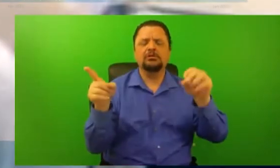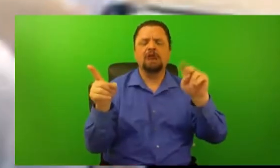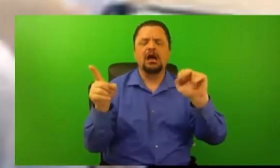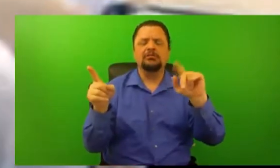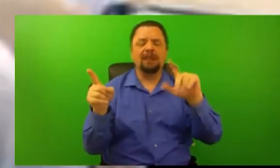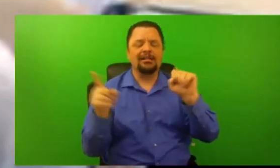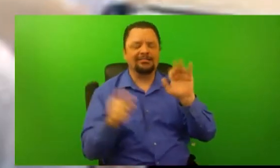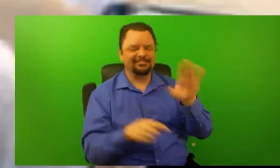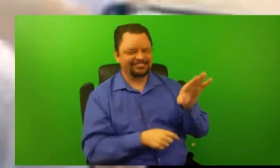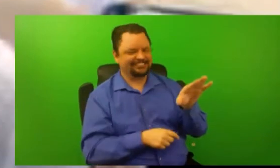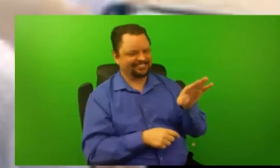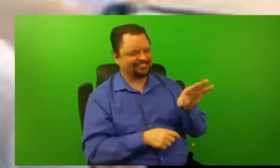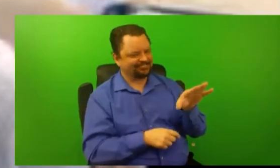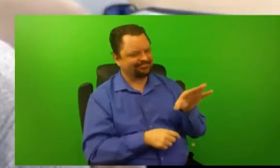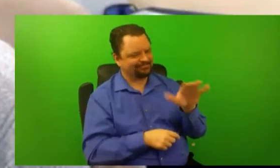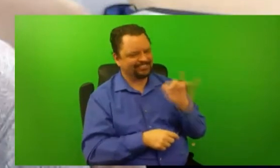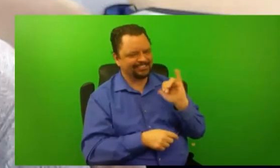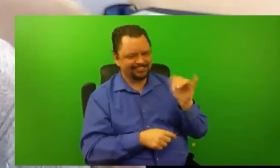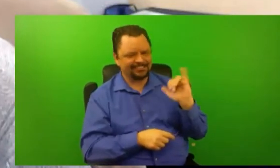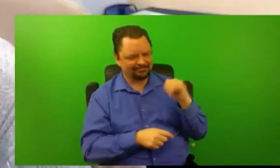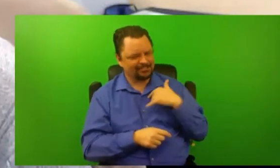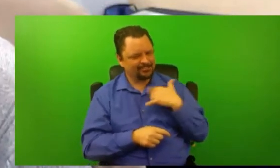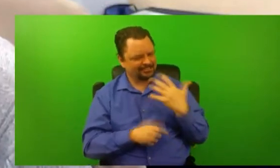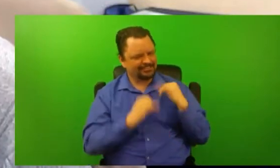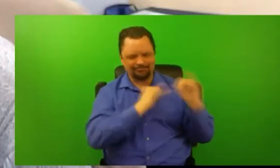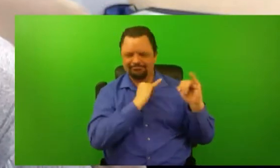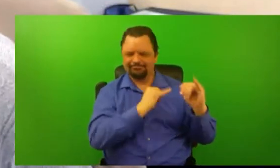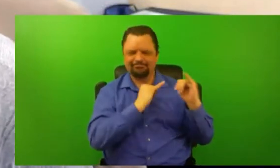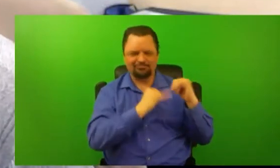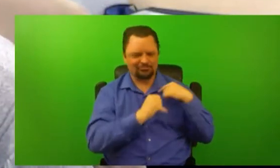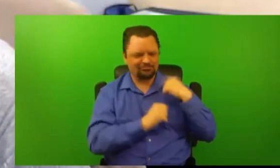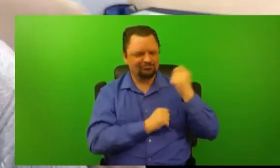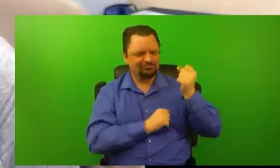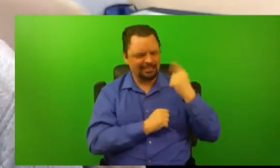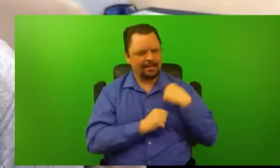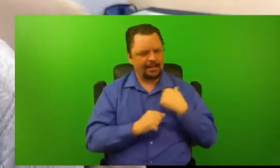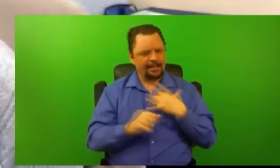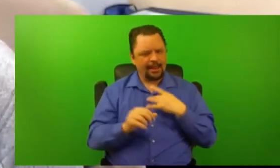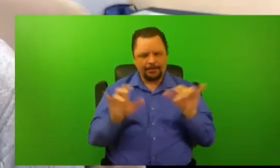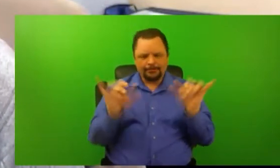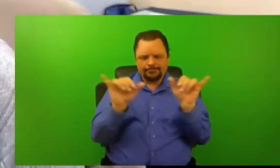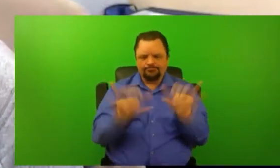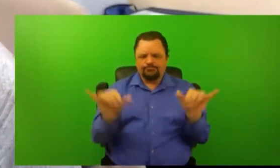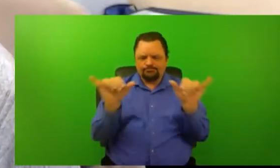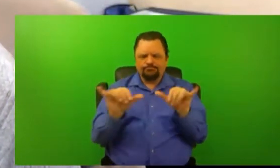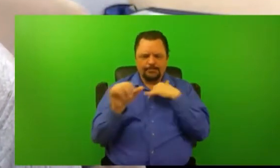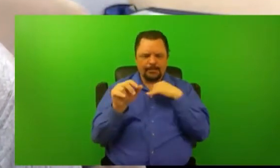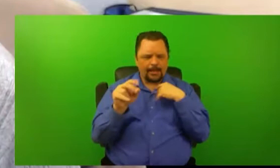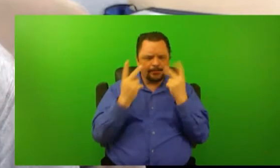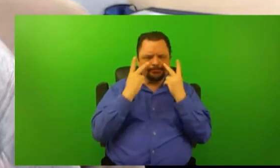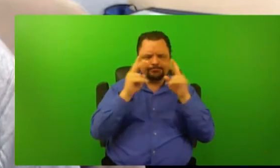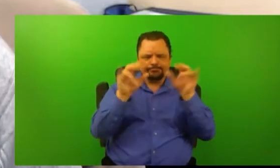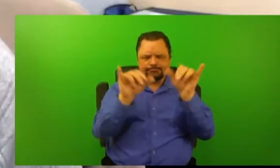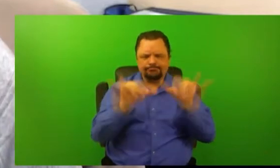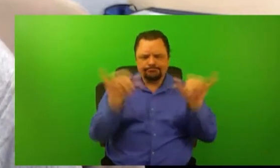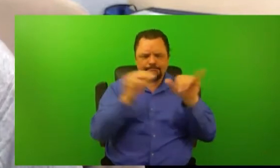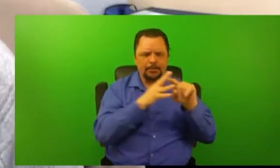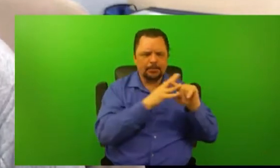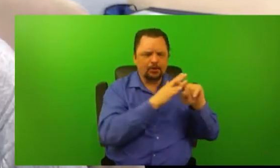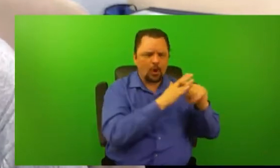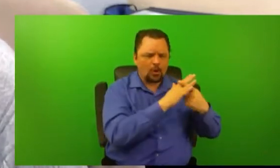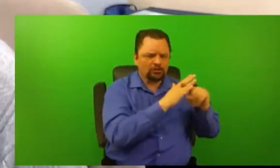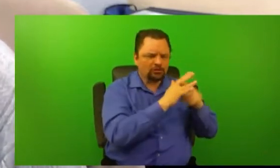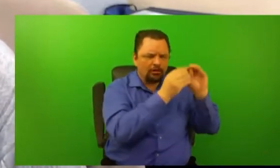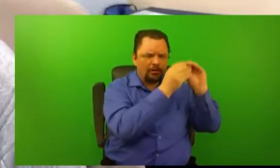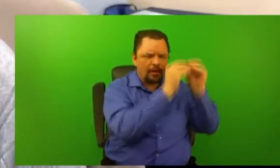If we, I like consistency, so I like sticking to the original numbers that we've had, because I'm used to